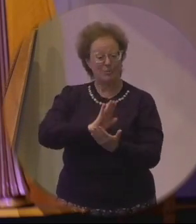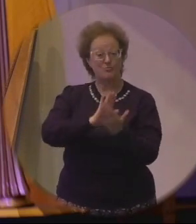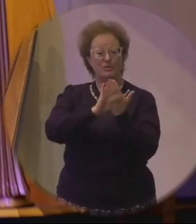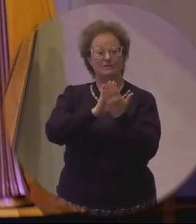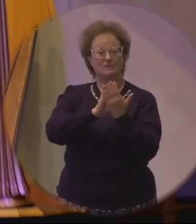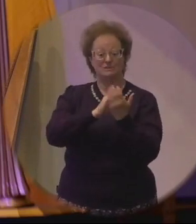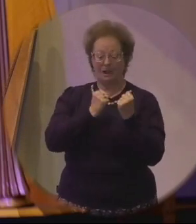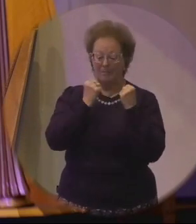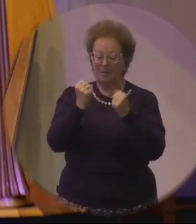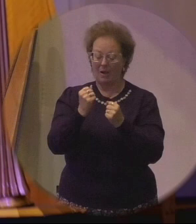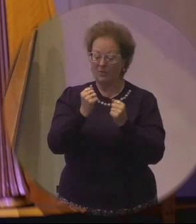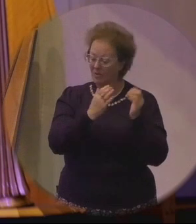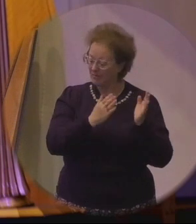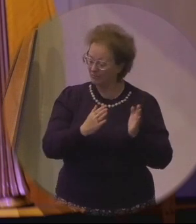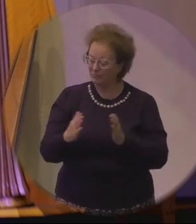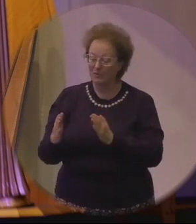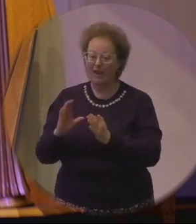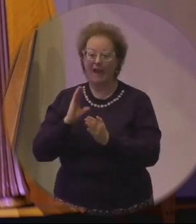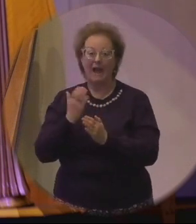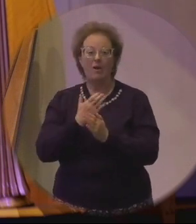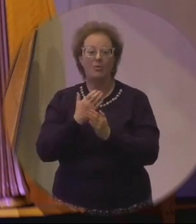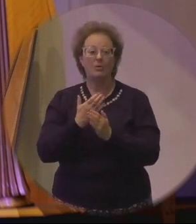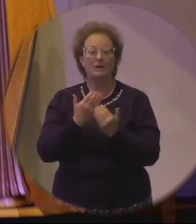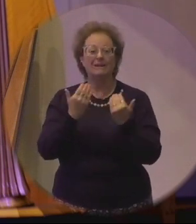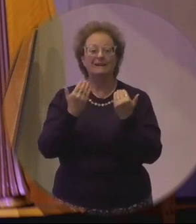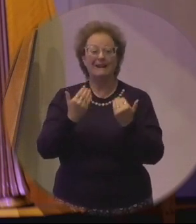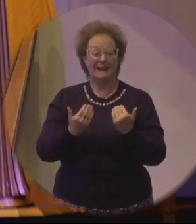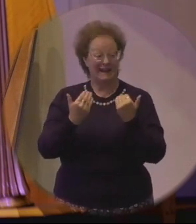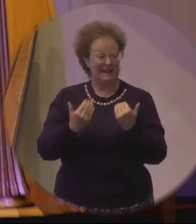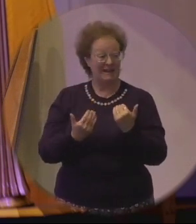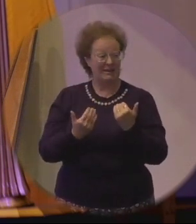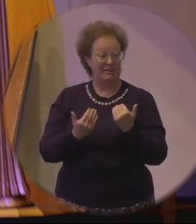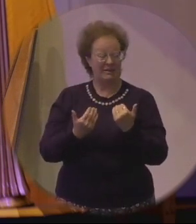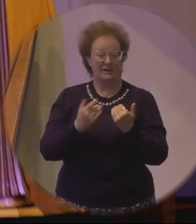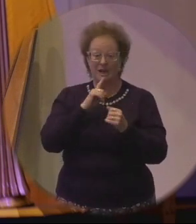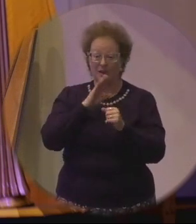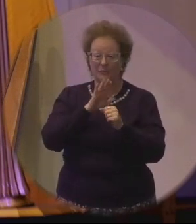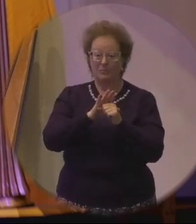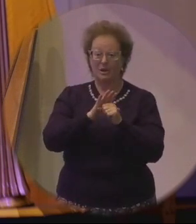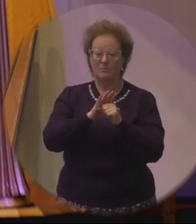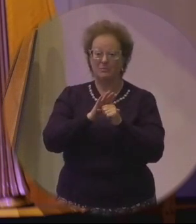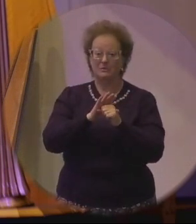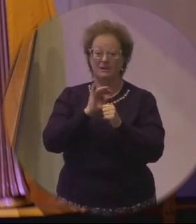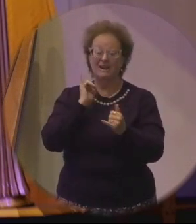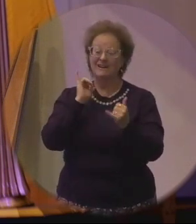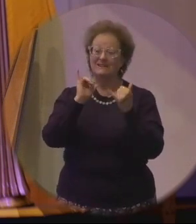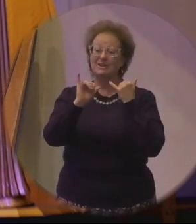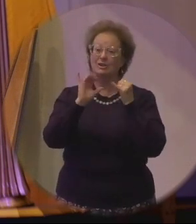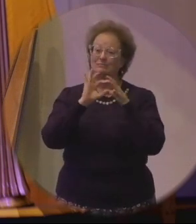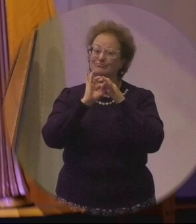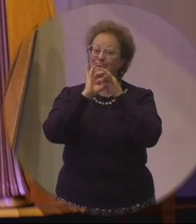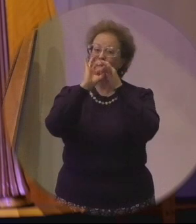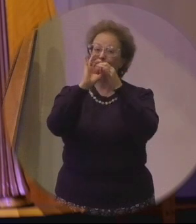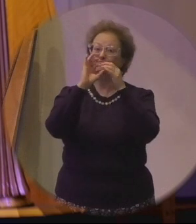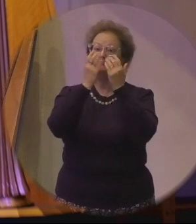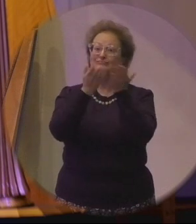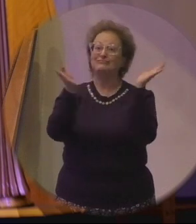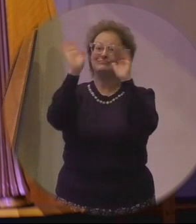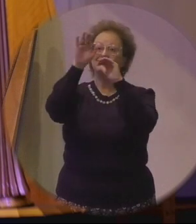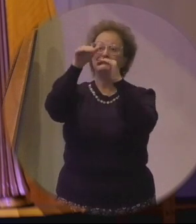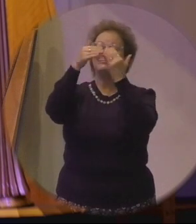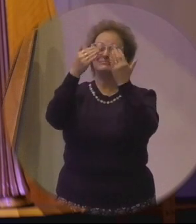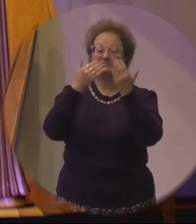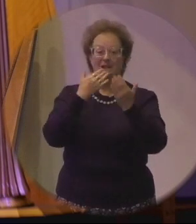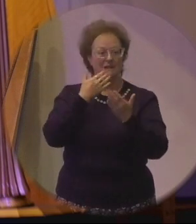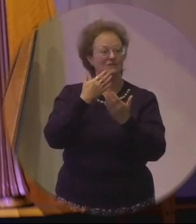and purpose for our present, and God's promise of eternal life and an eternal reunion for our future. That's more than